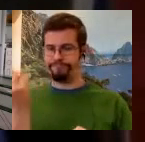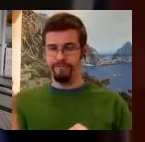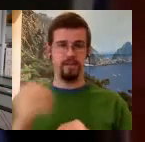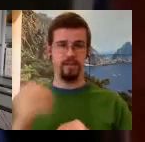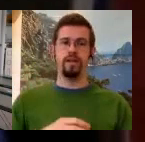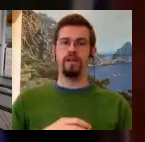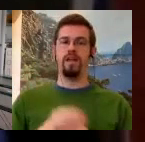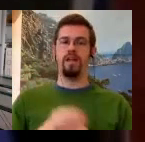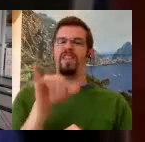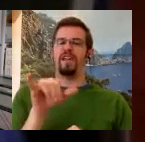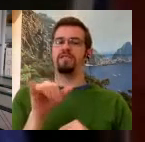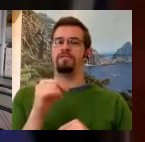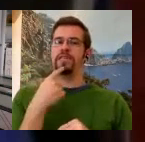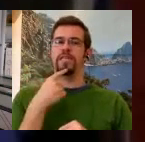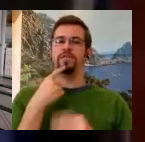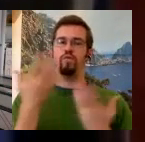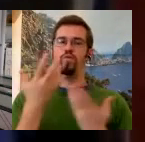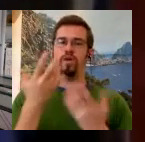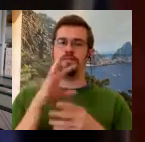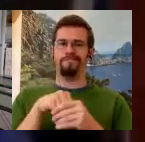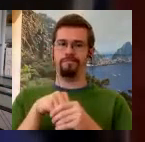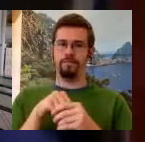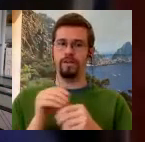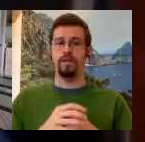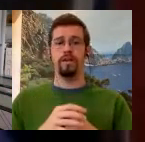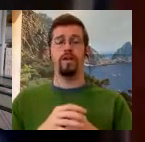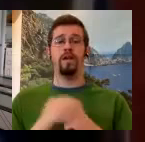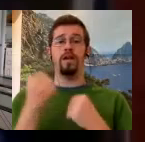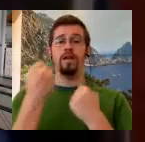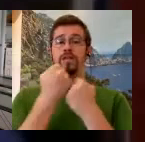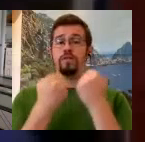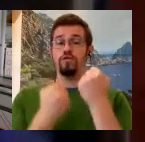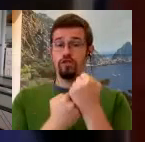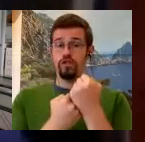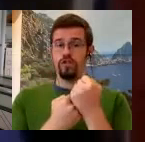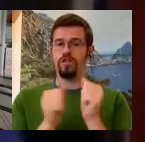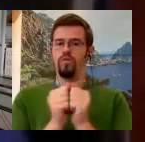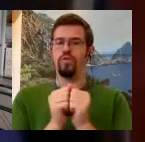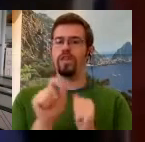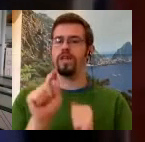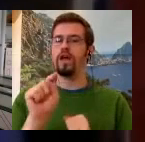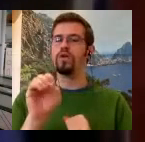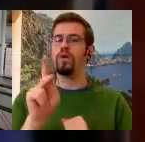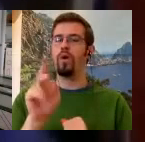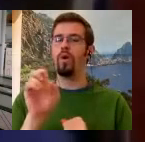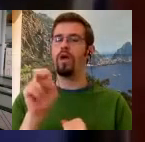what's in that sign. It's structured with tokens. When I say token,